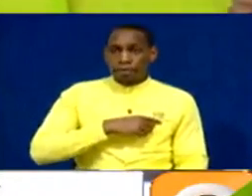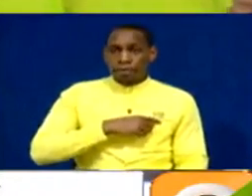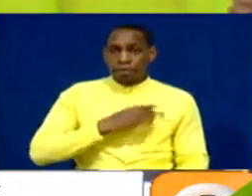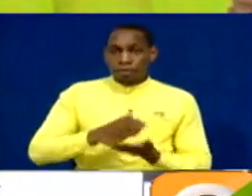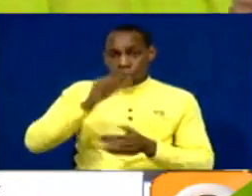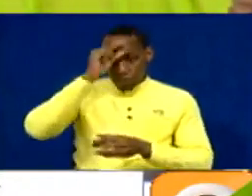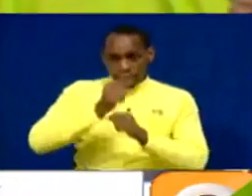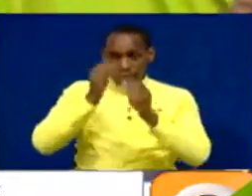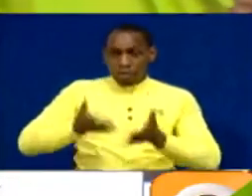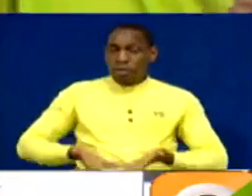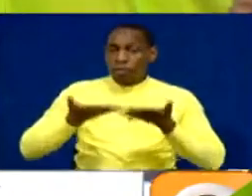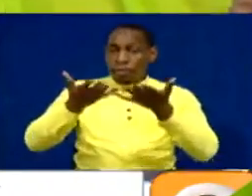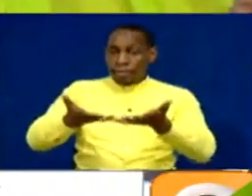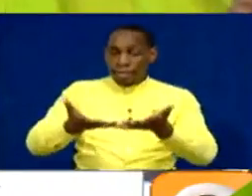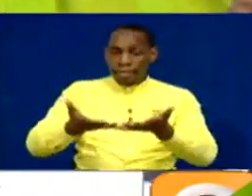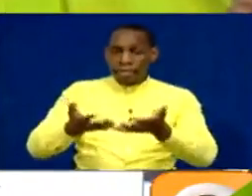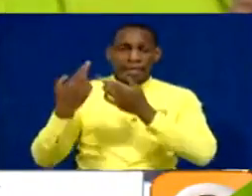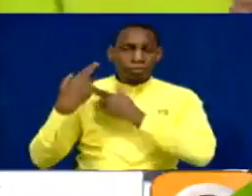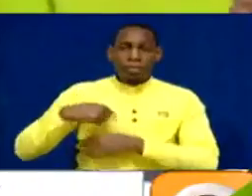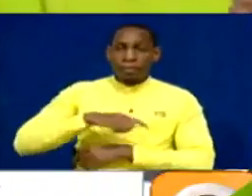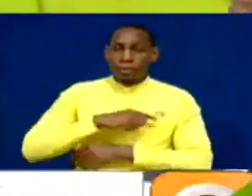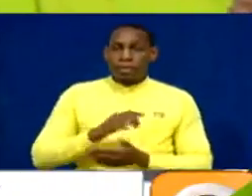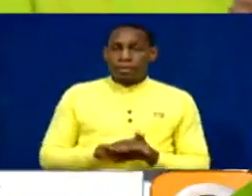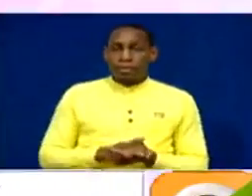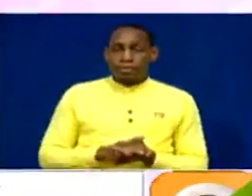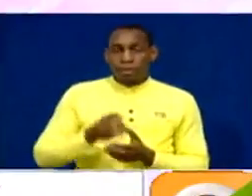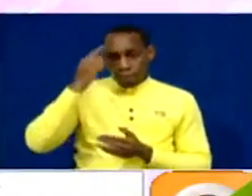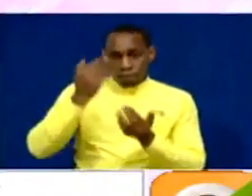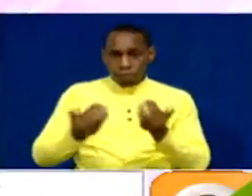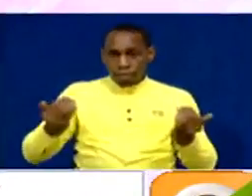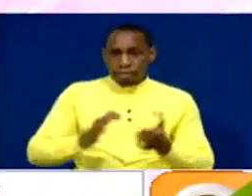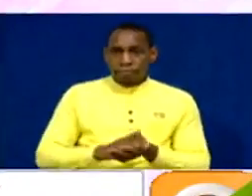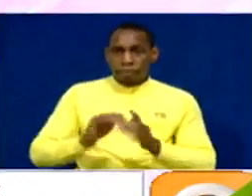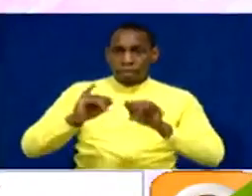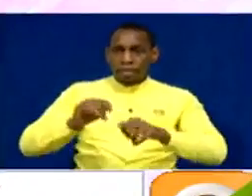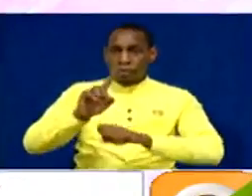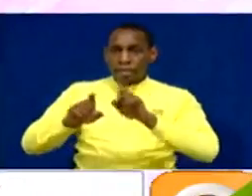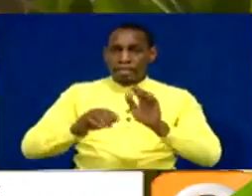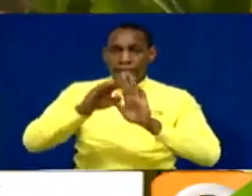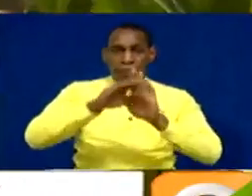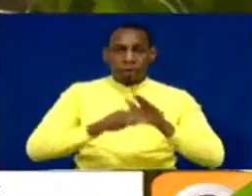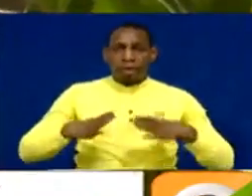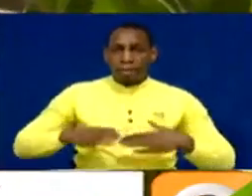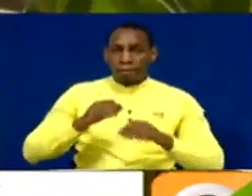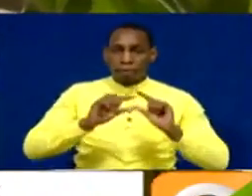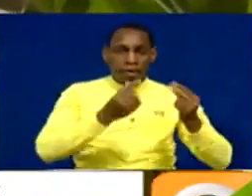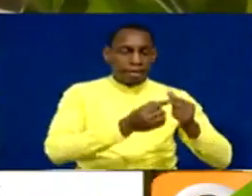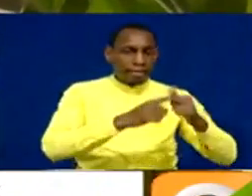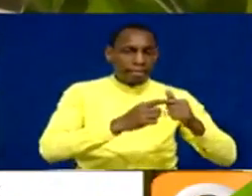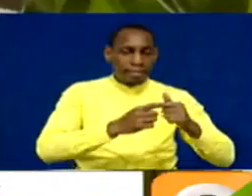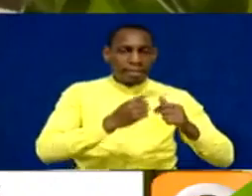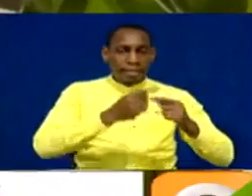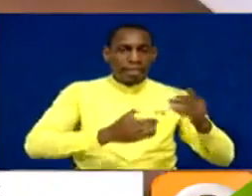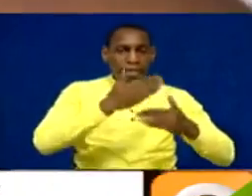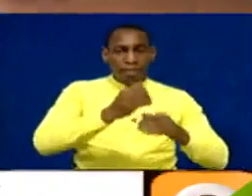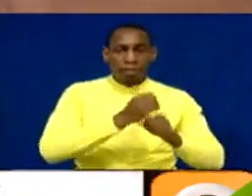civil servants, will have delivered what we have to deliver for our children. In the new examination calendar, those who will sit in grade 6 next